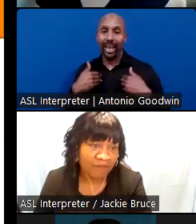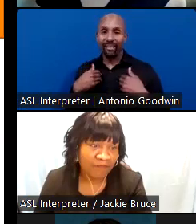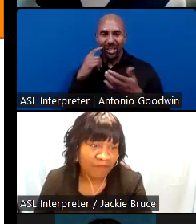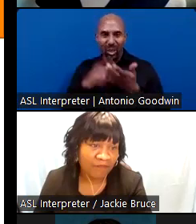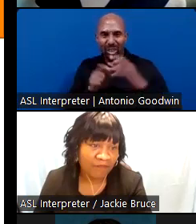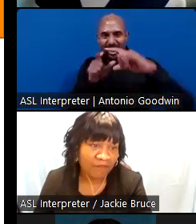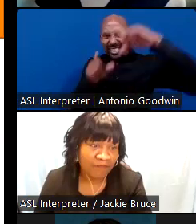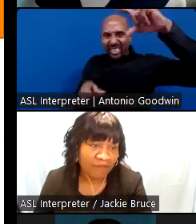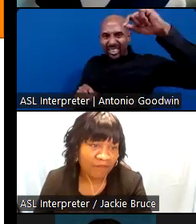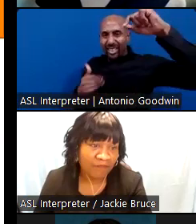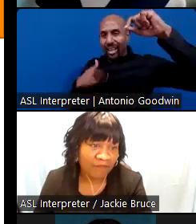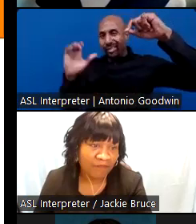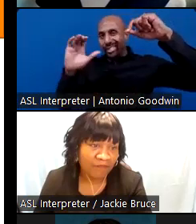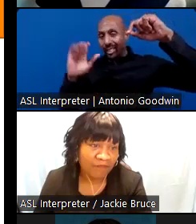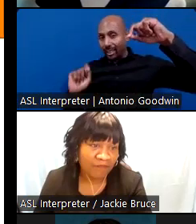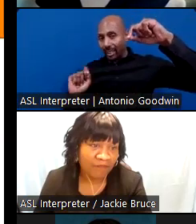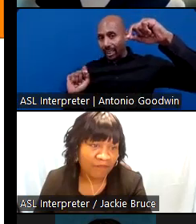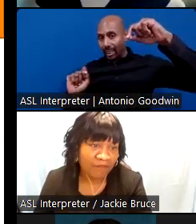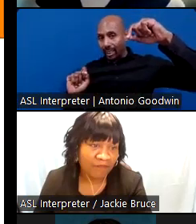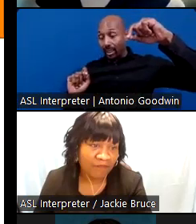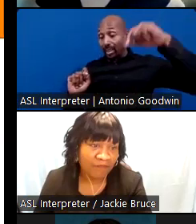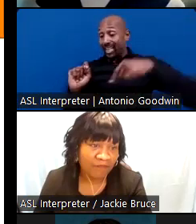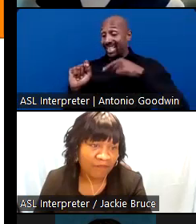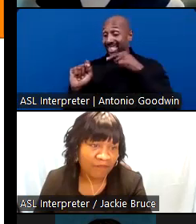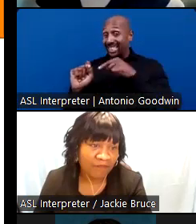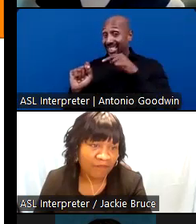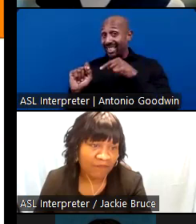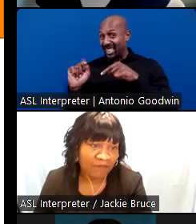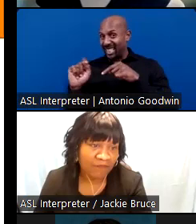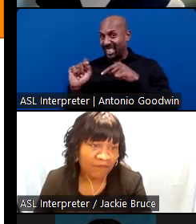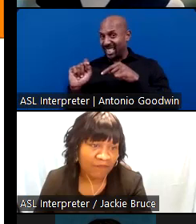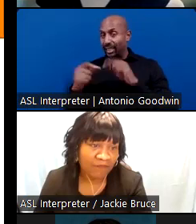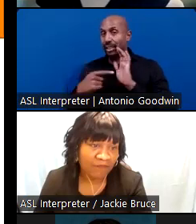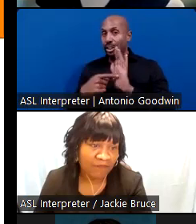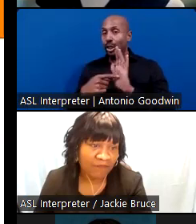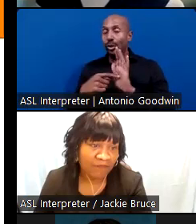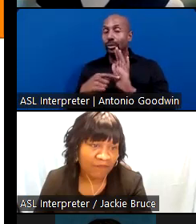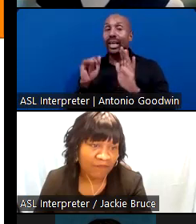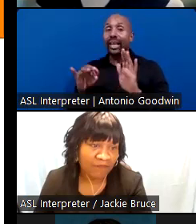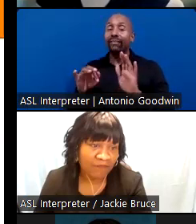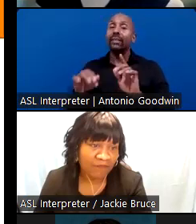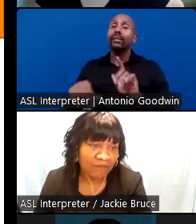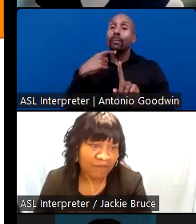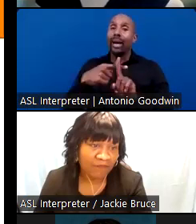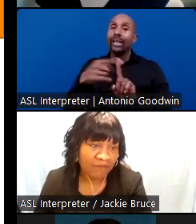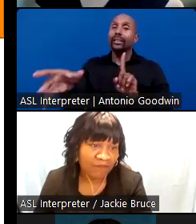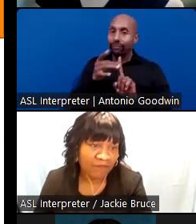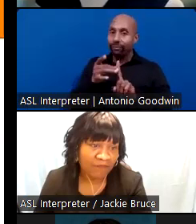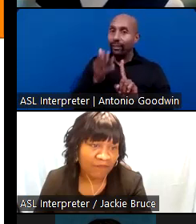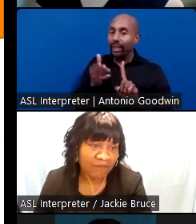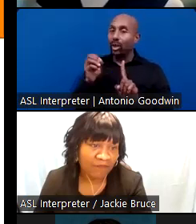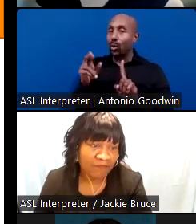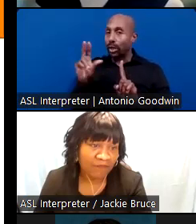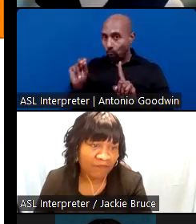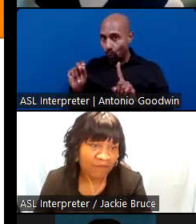the T, is what shows if they have COVID or not. The top one is like